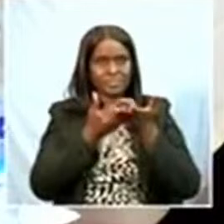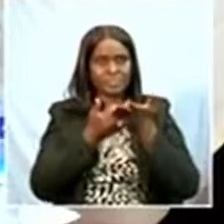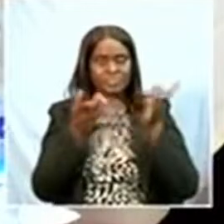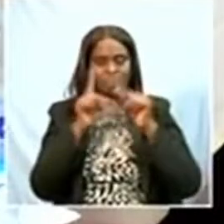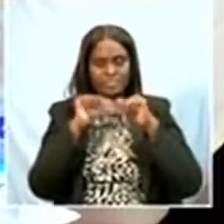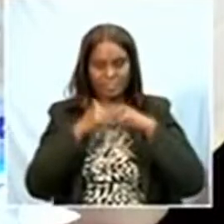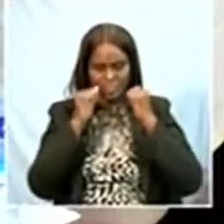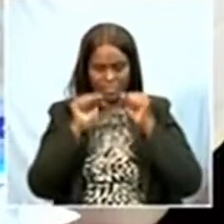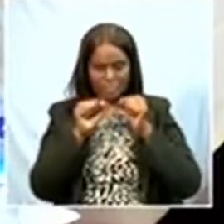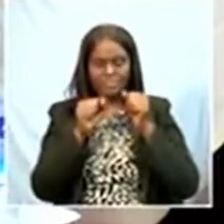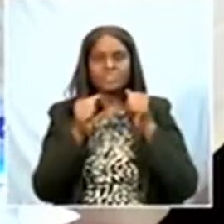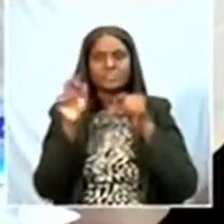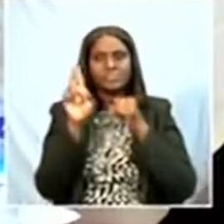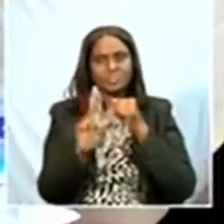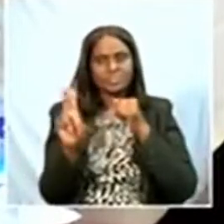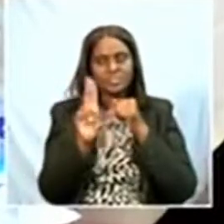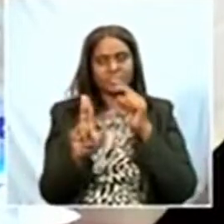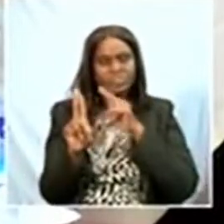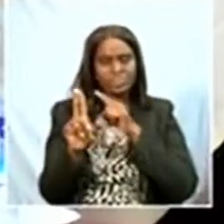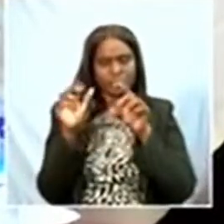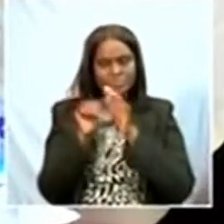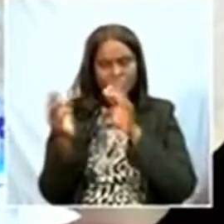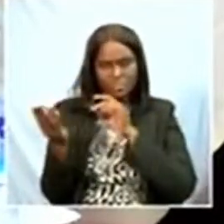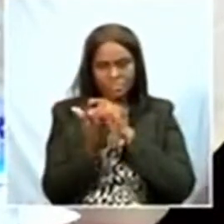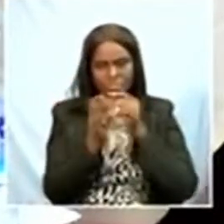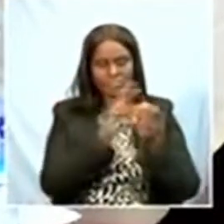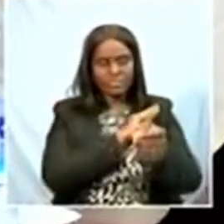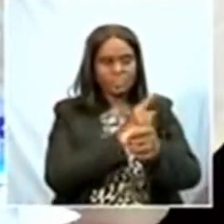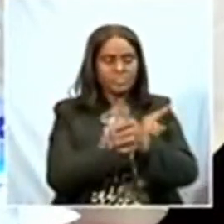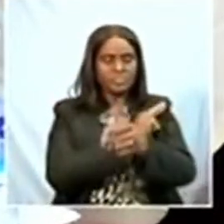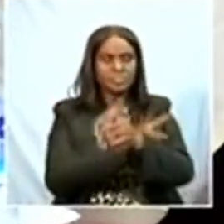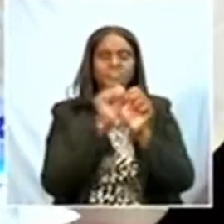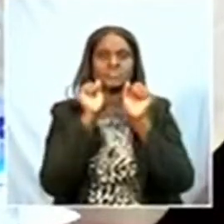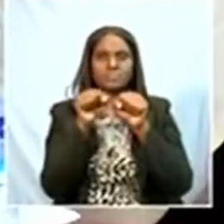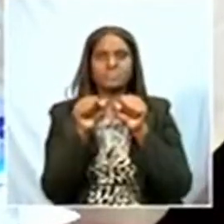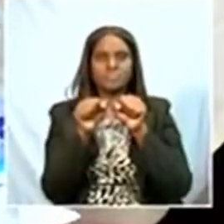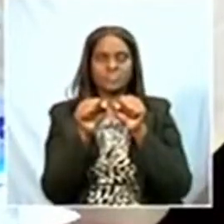when we can tap into these resources